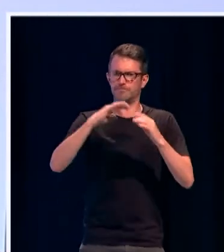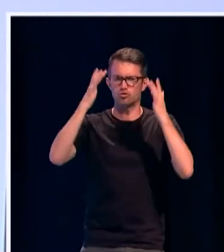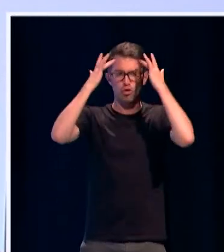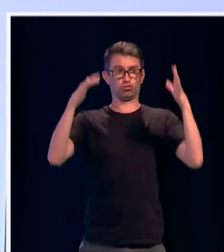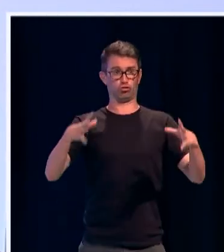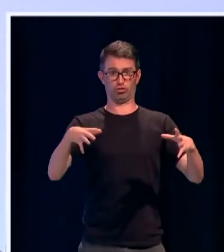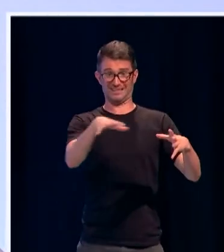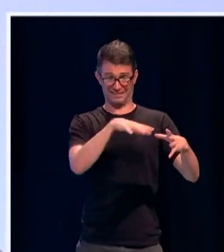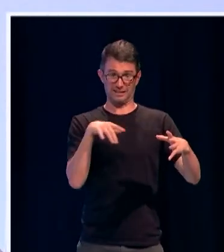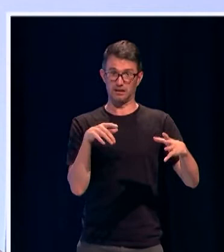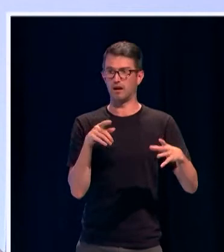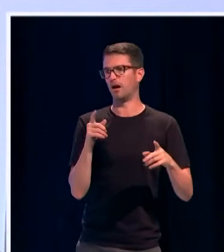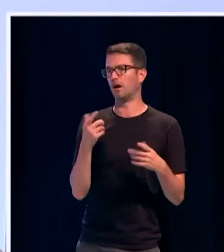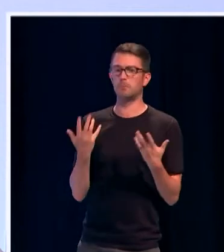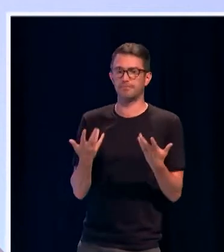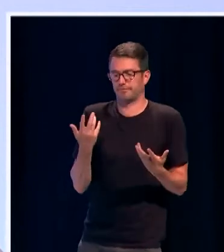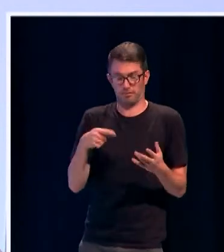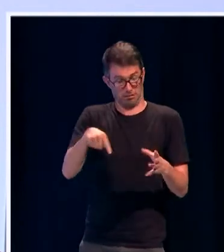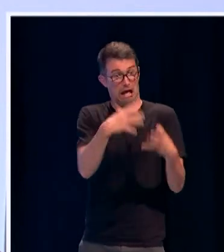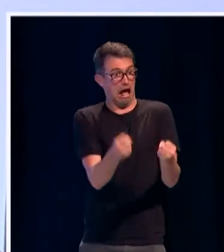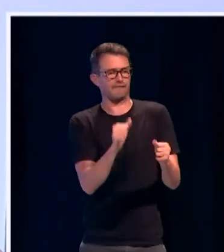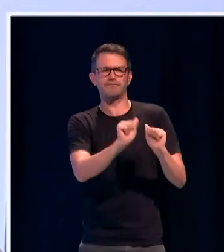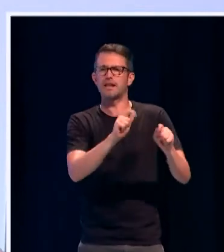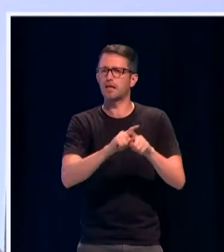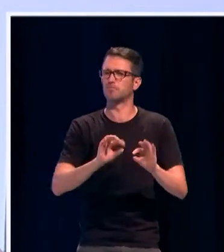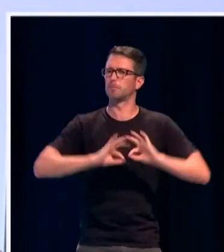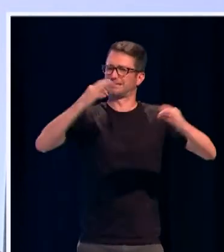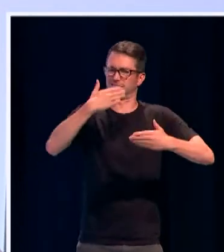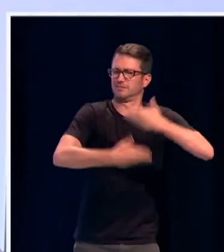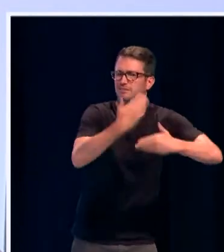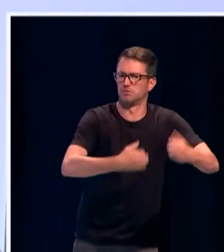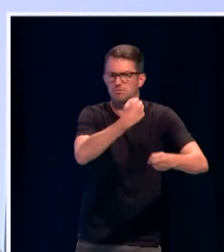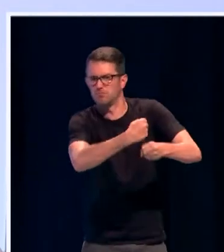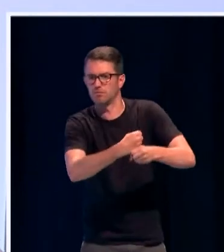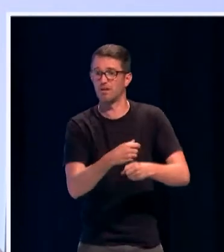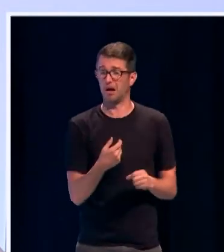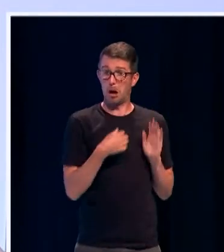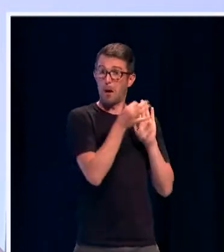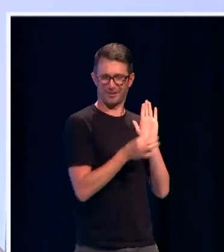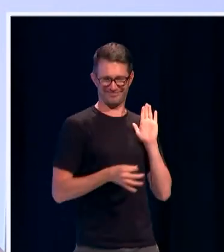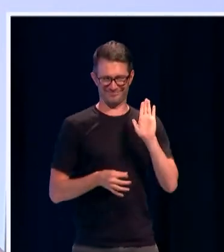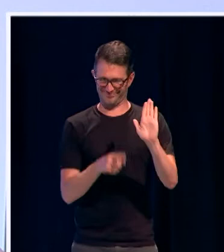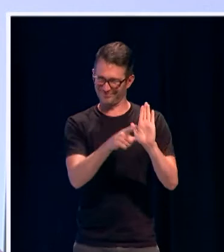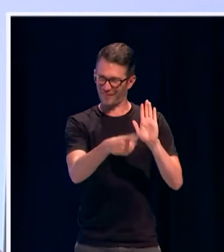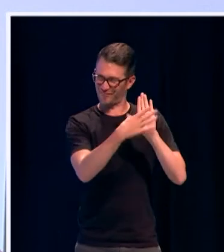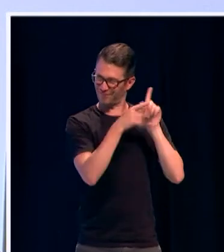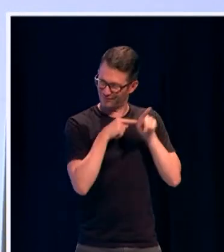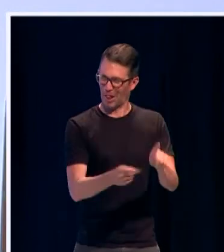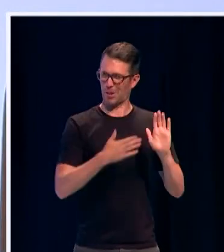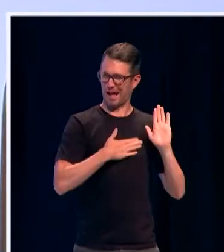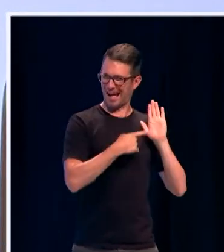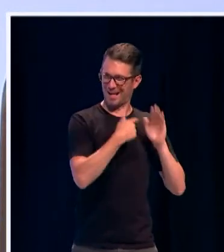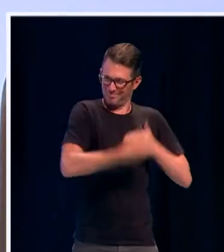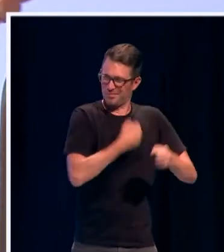practice, but it wasn't until the culture of the leadership at Microsoft really said that disability is a big subject for